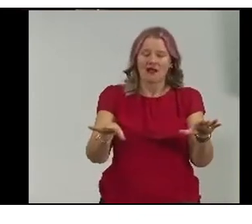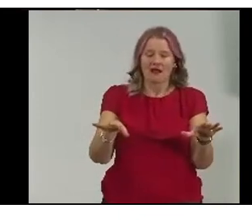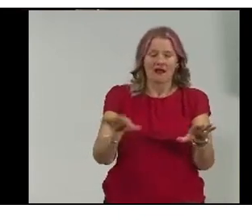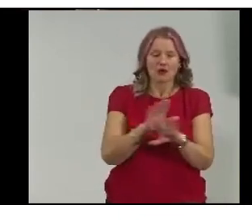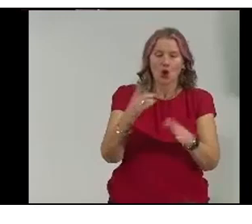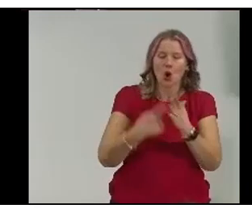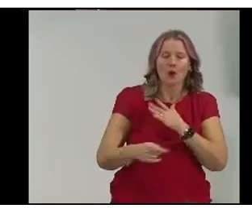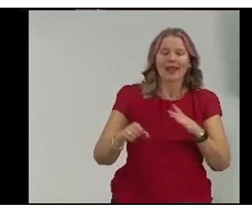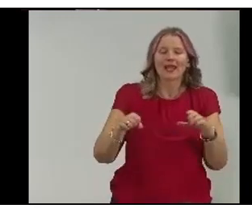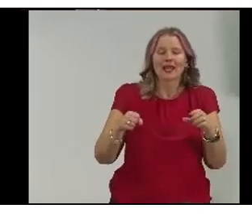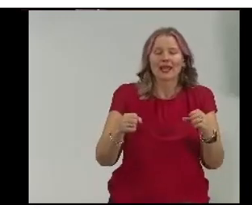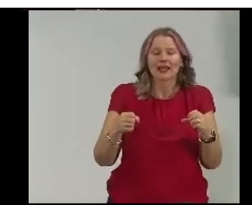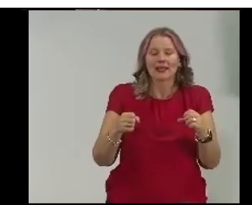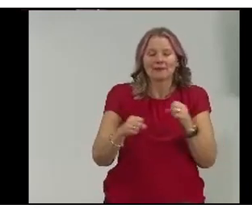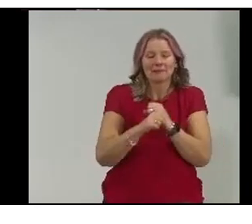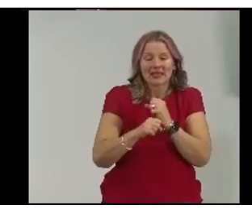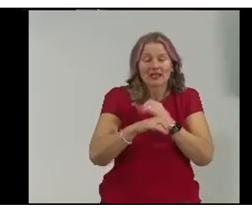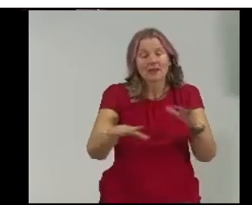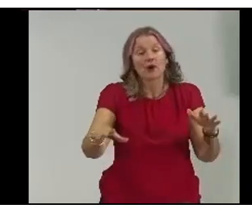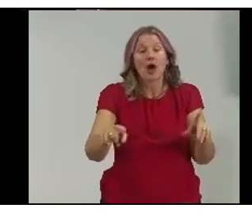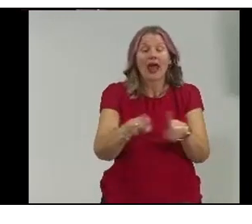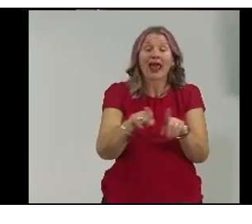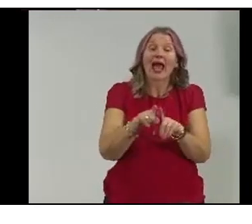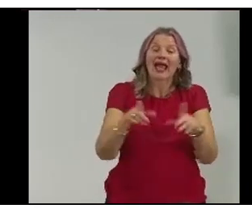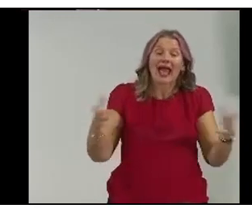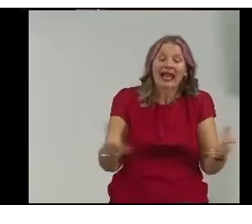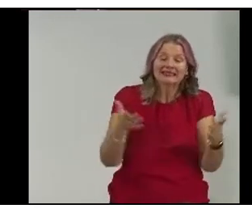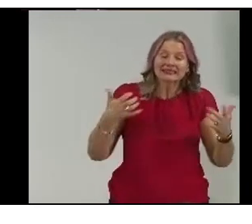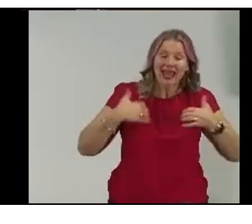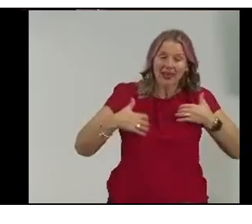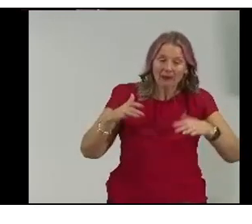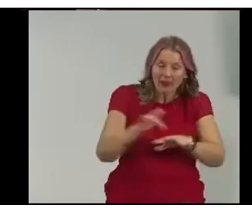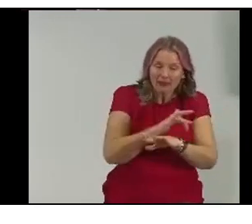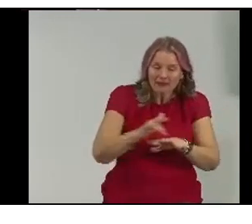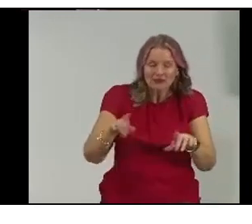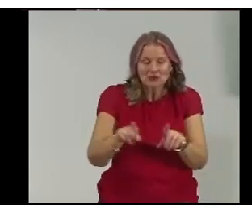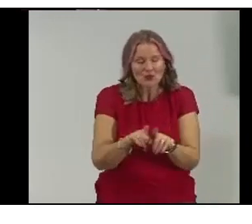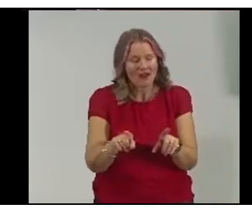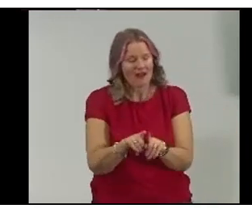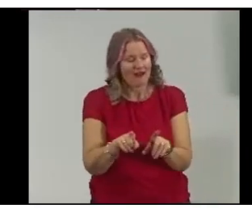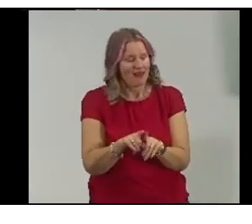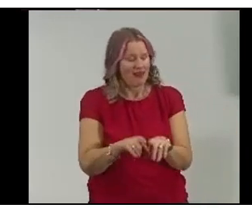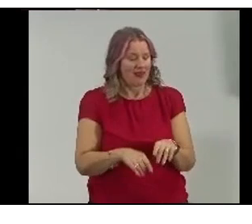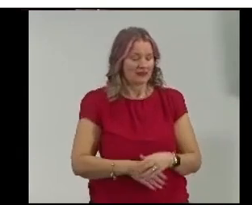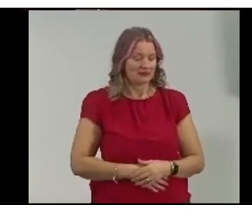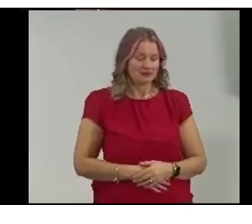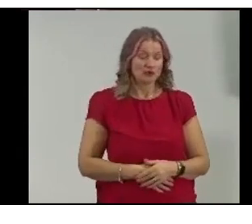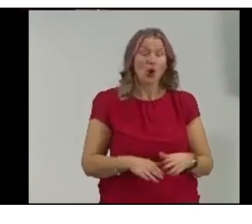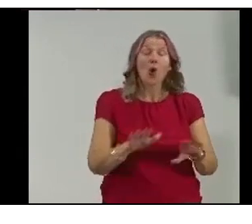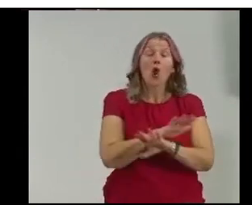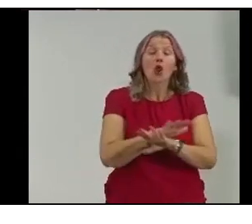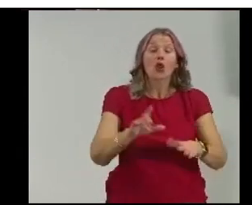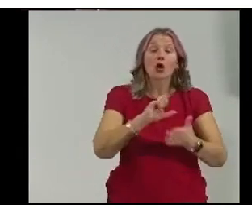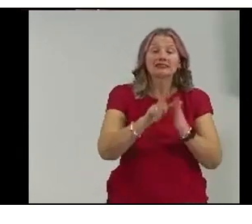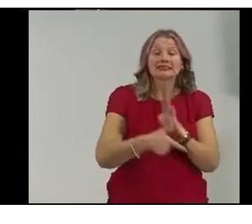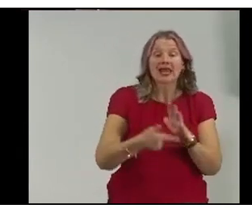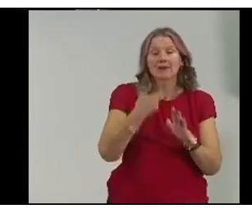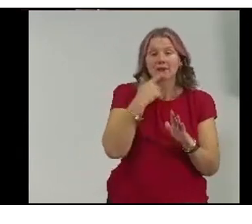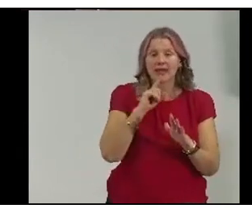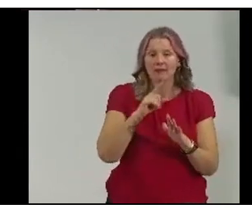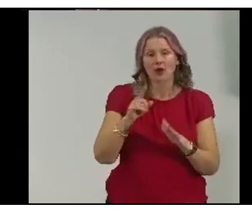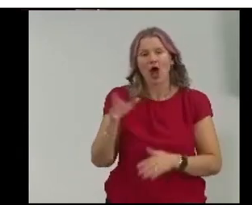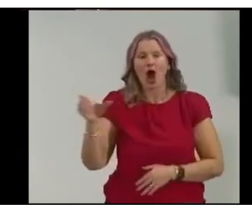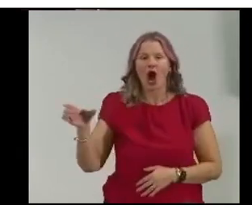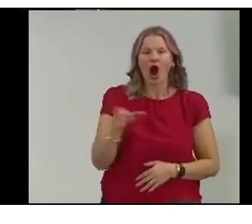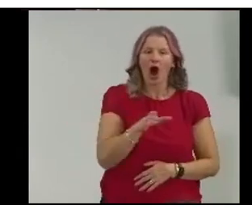not just media, but like entertainment as well. A lot of times the people, like non-disabled people are cast as a